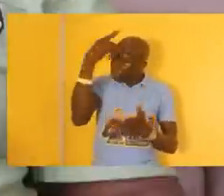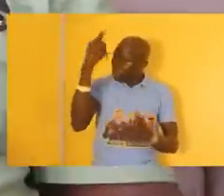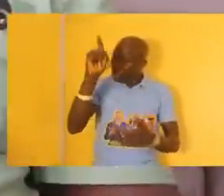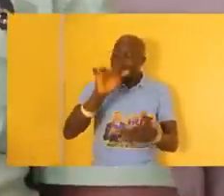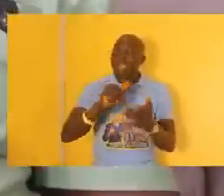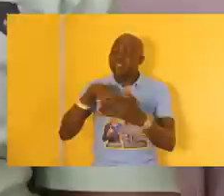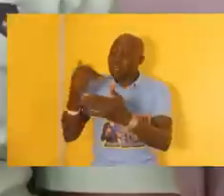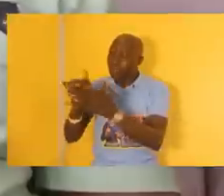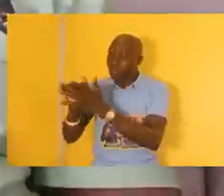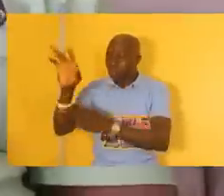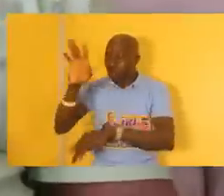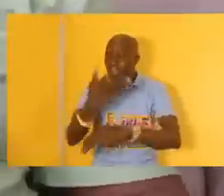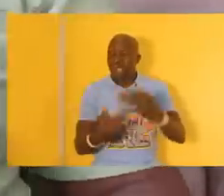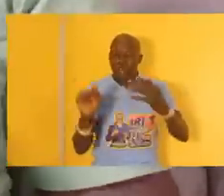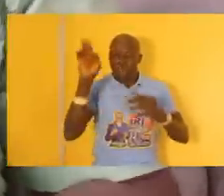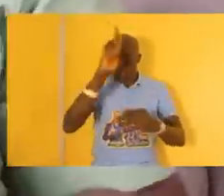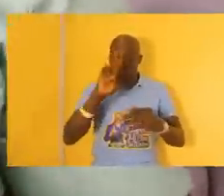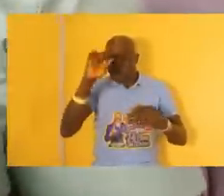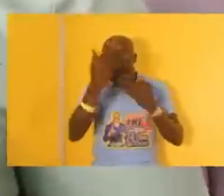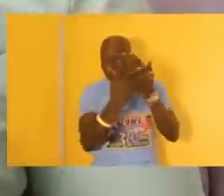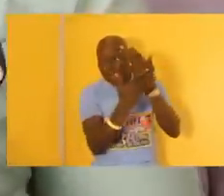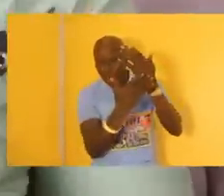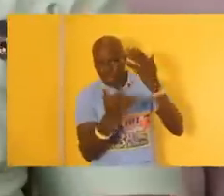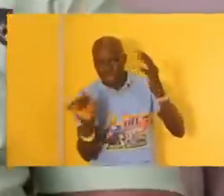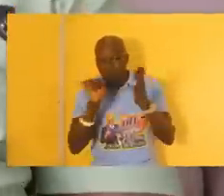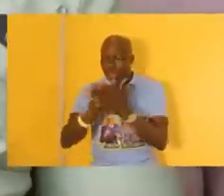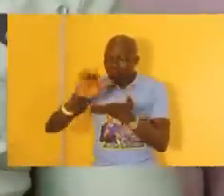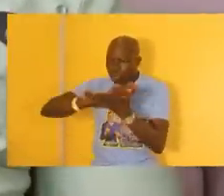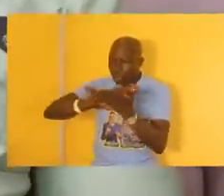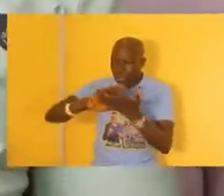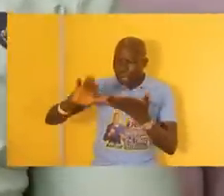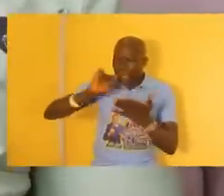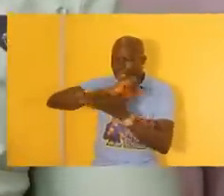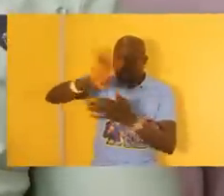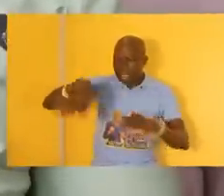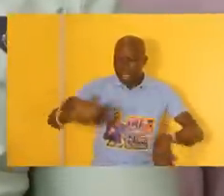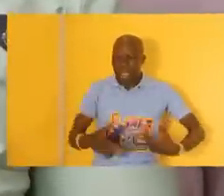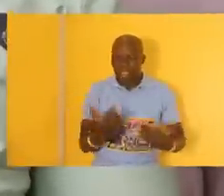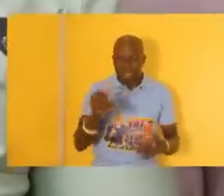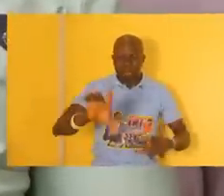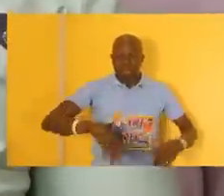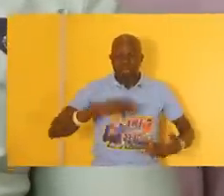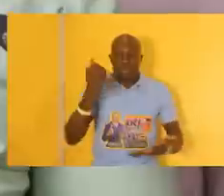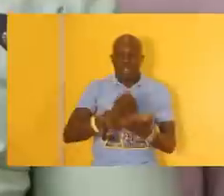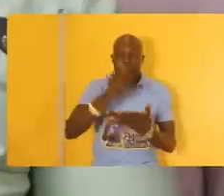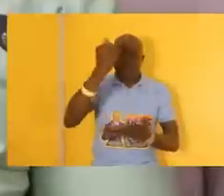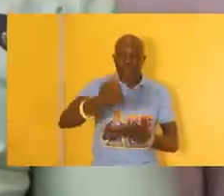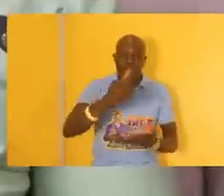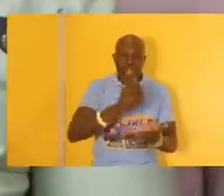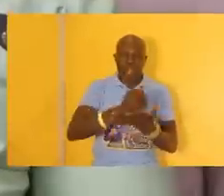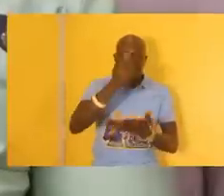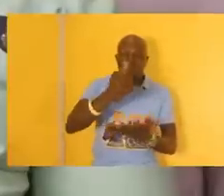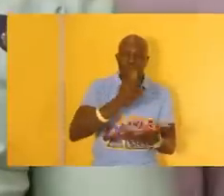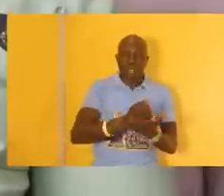that shall never become great in life will use that blood for atonement. Amen. Amen. Amen. Amen.